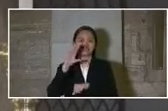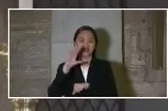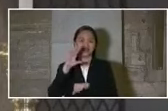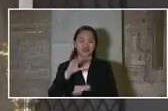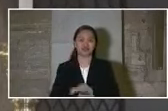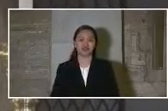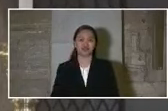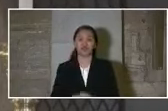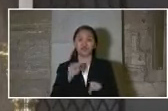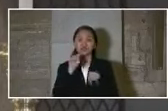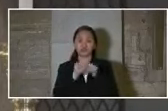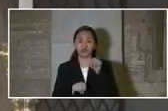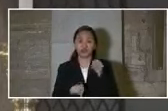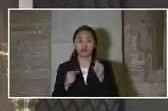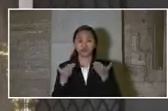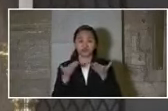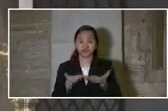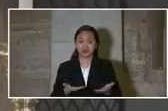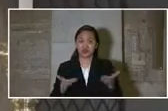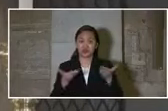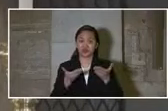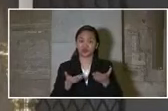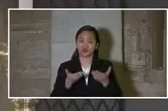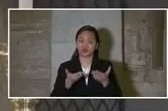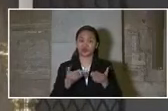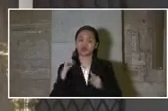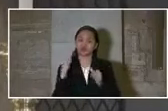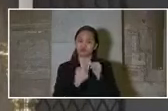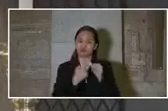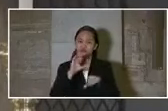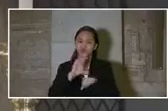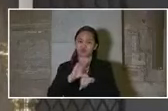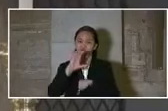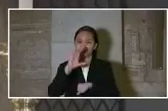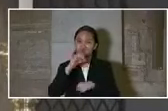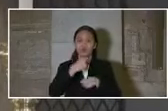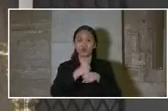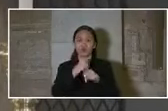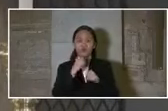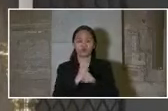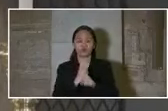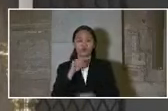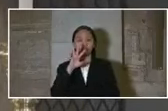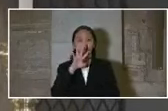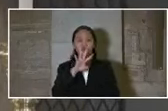No? Kaya ito ang pinakaunang katedral na ginawa, no?